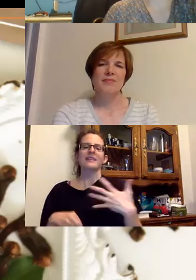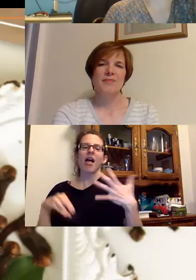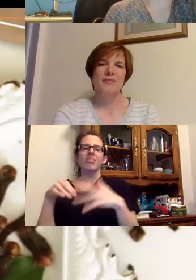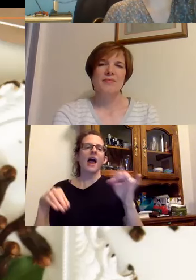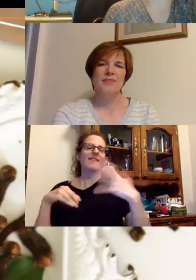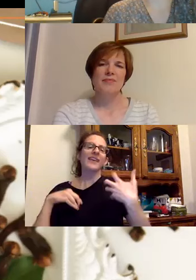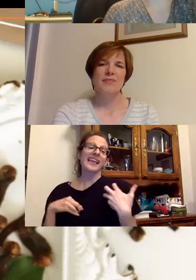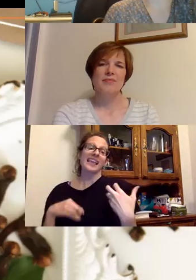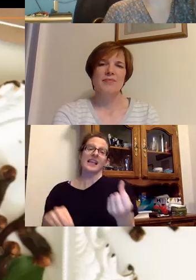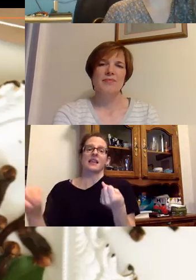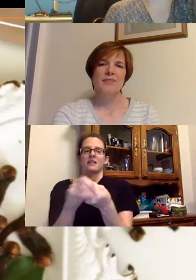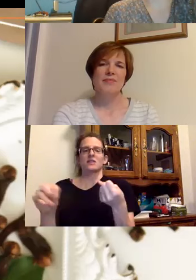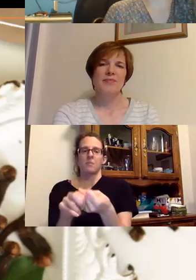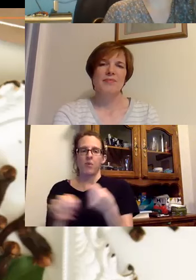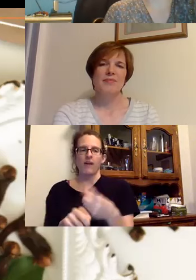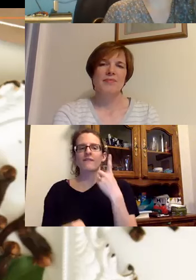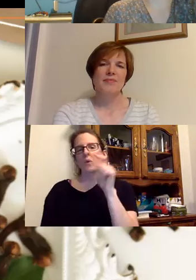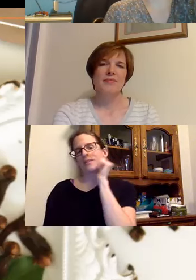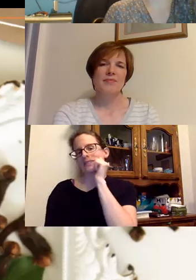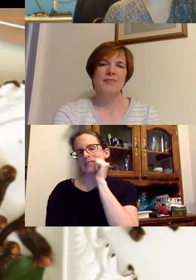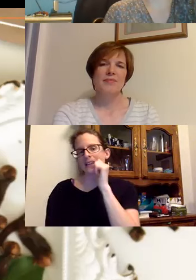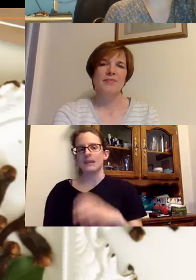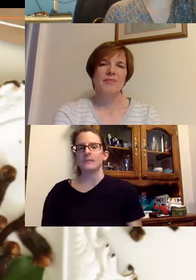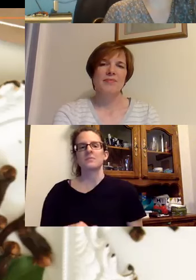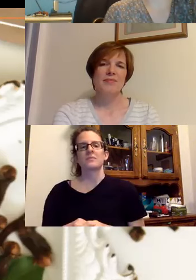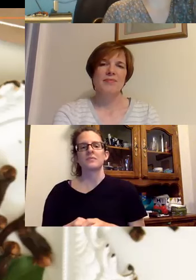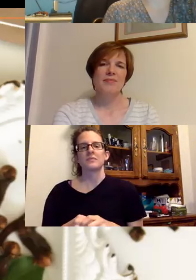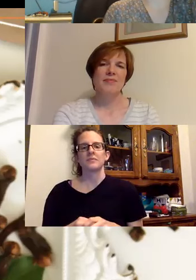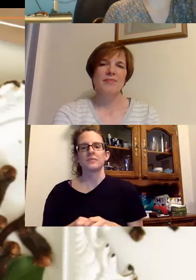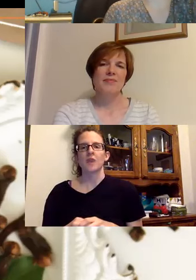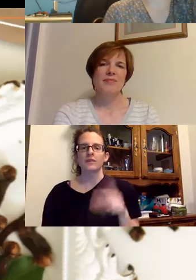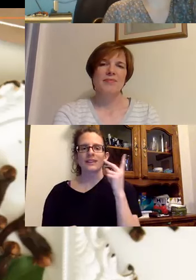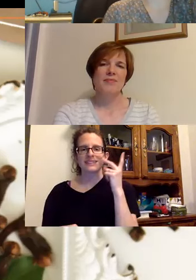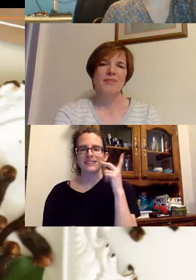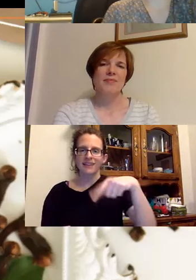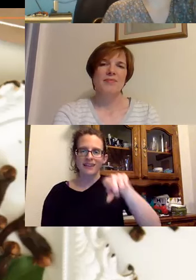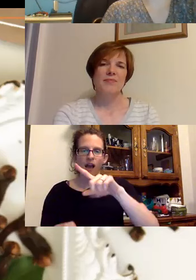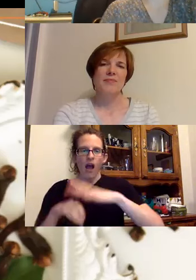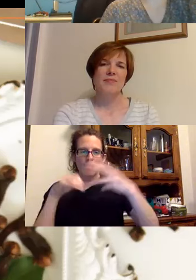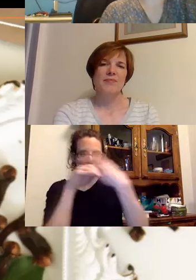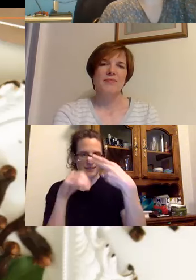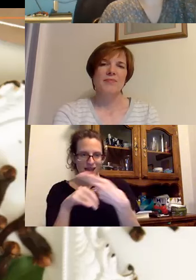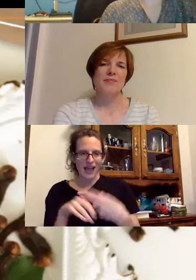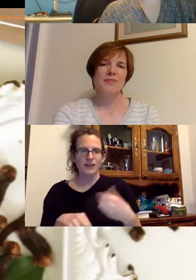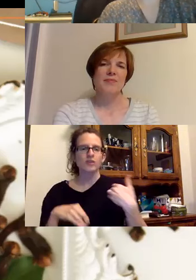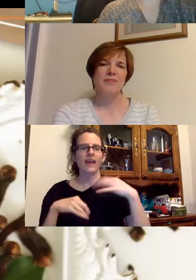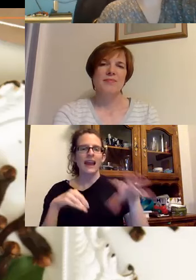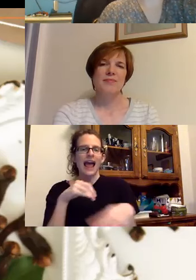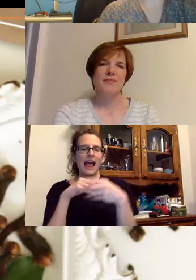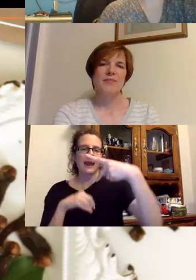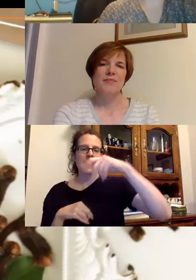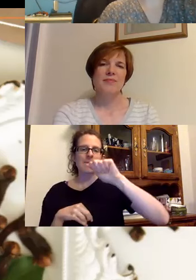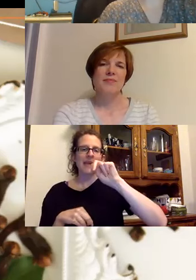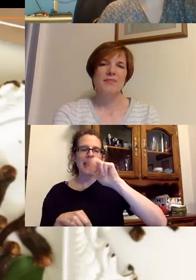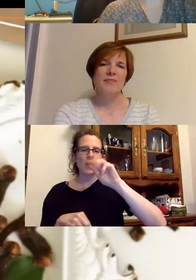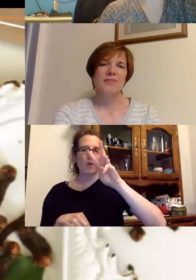support the appearance of healthy skin. So a little tip there on the screen, you can add some Panaway mixed with a little copaiba